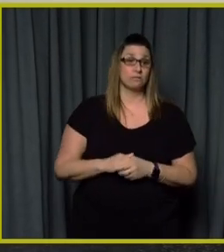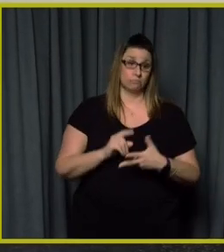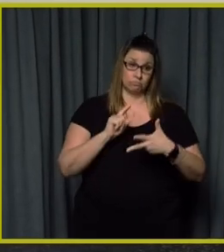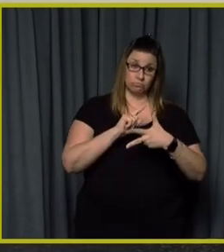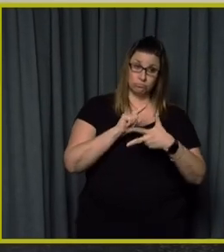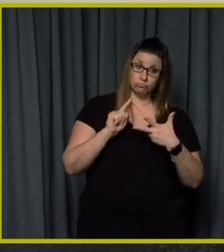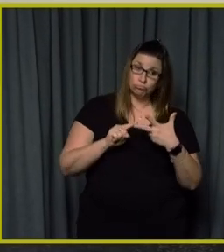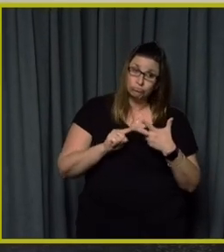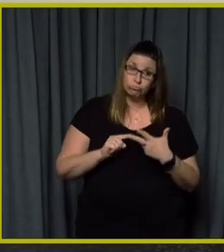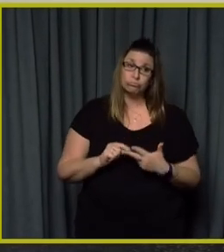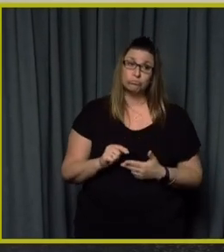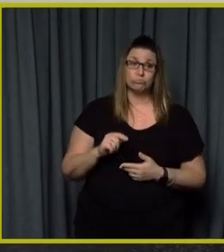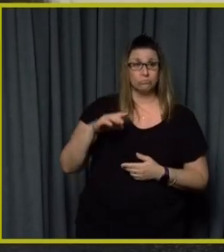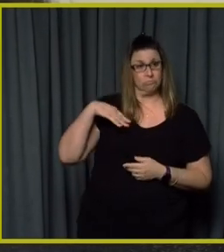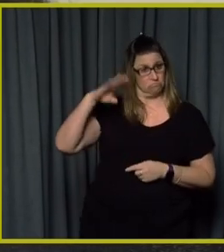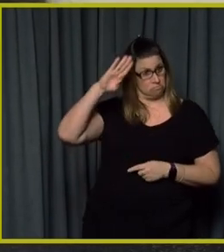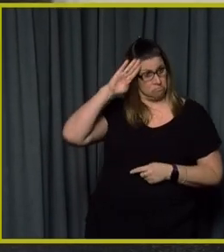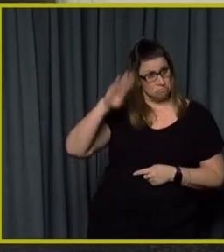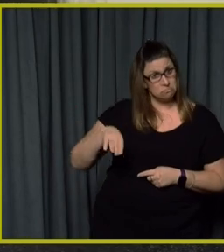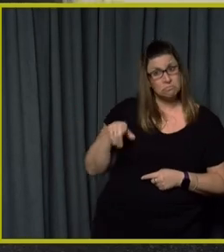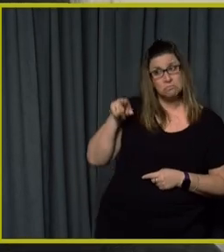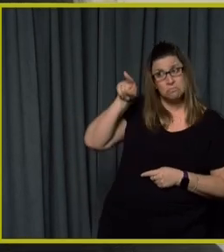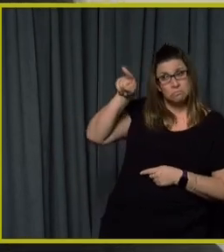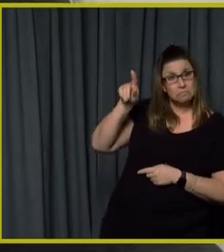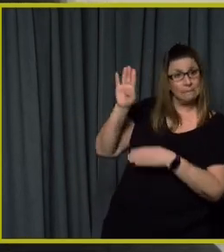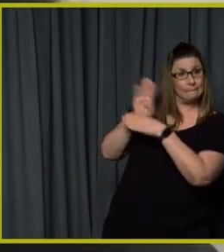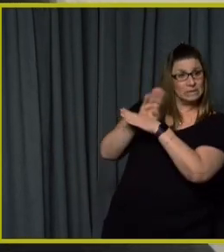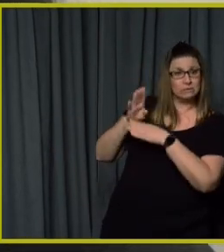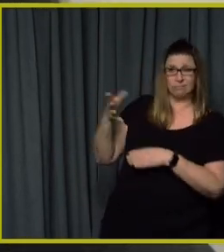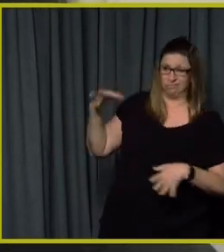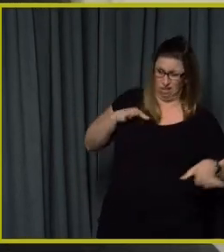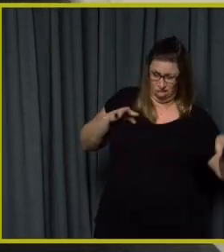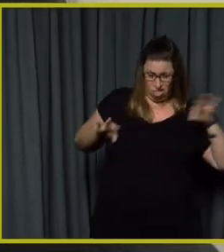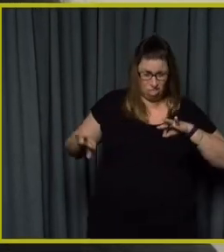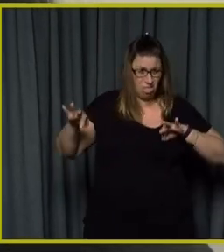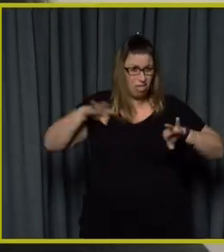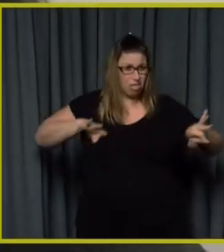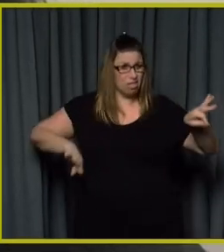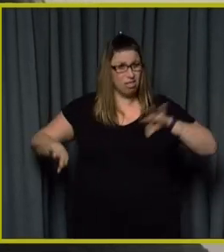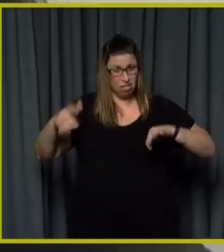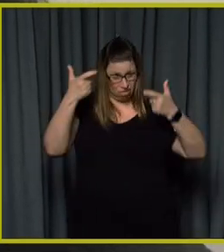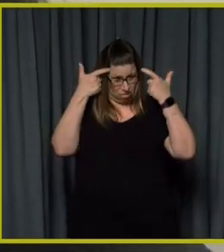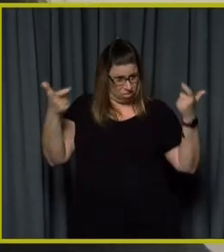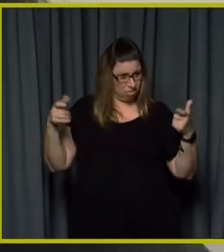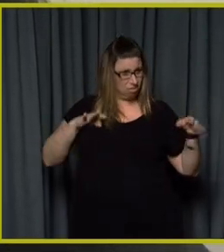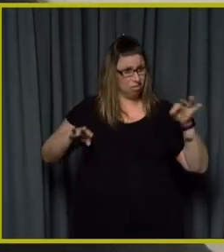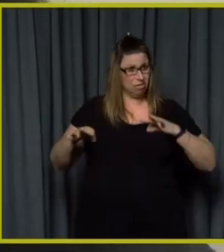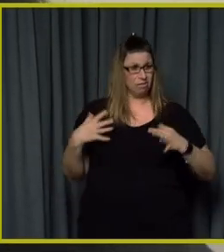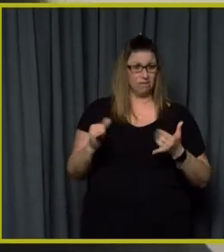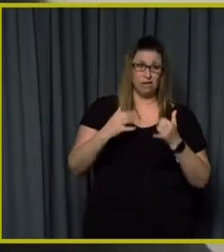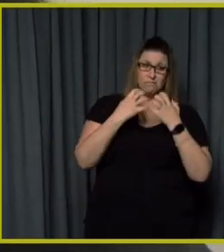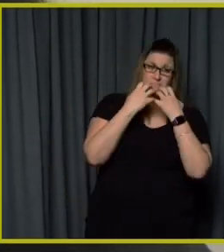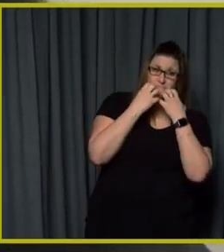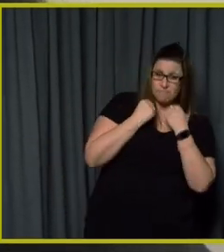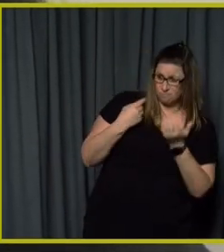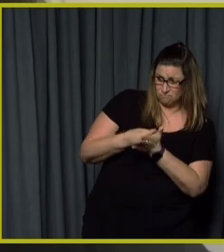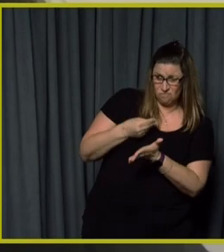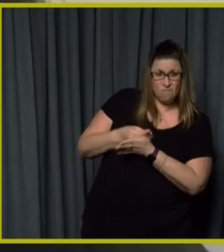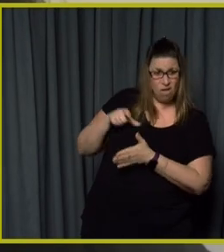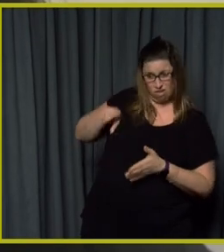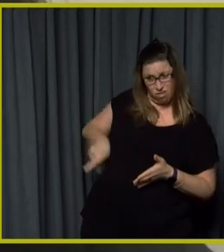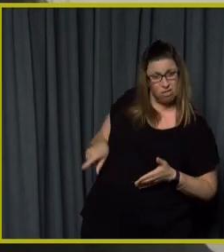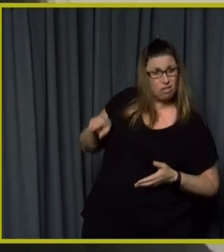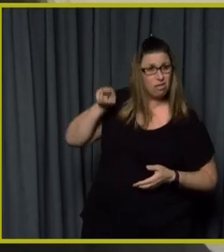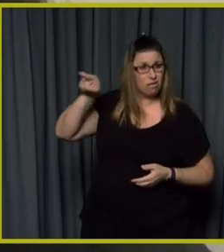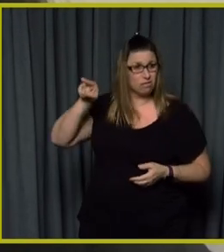make huge profits. That march for profit, that drive for profit, is not going to